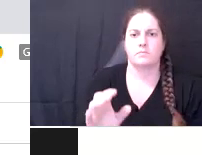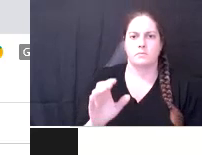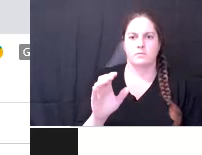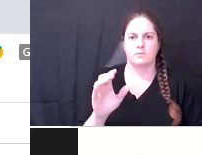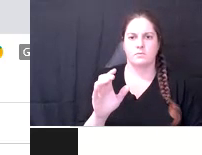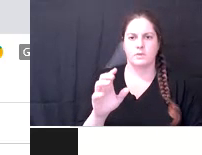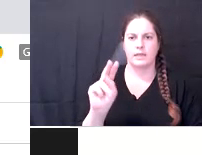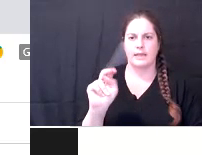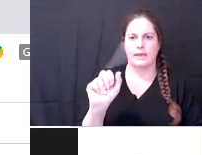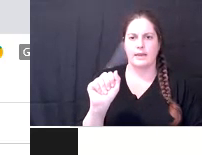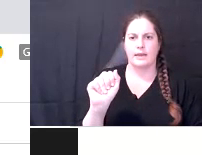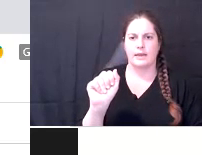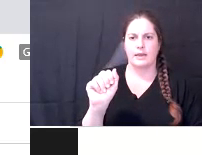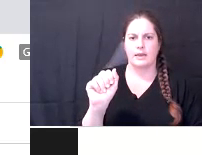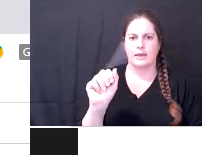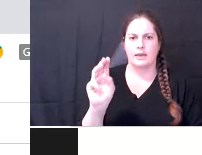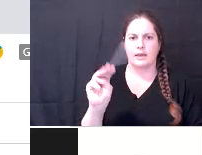take care of, okay?